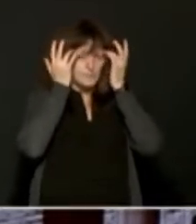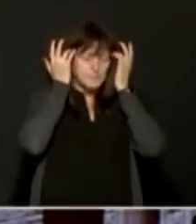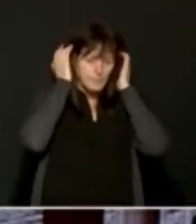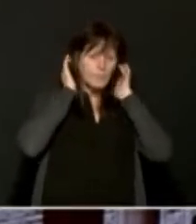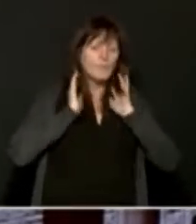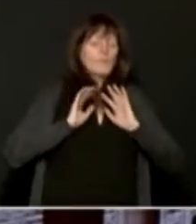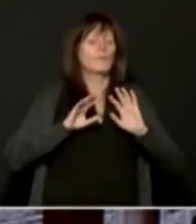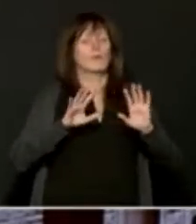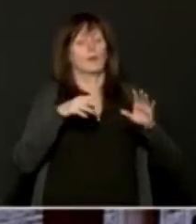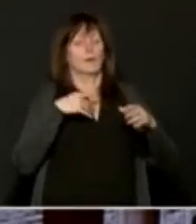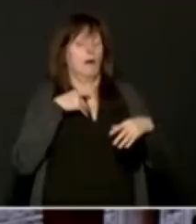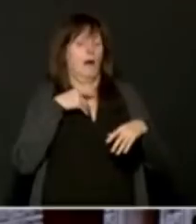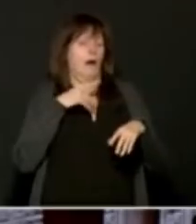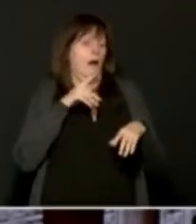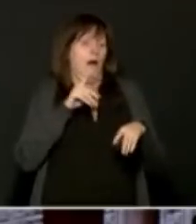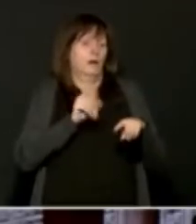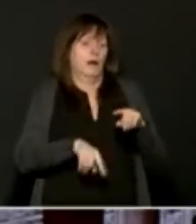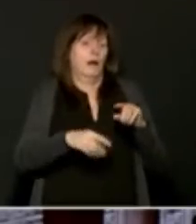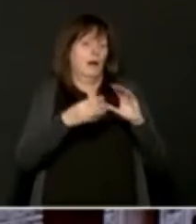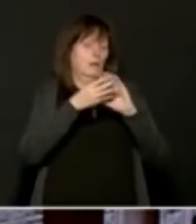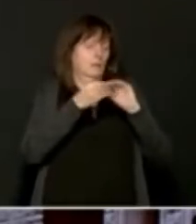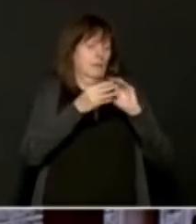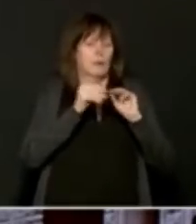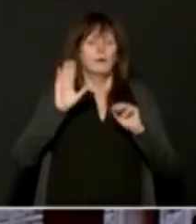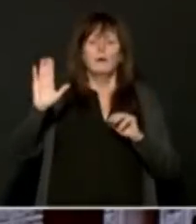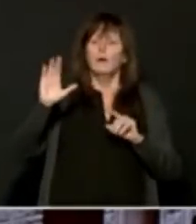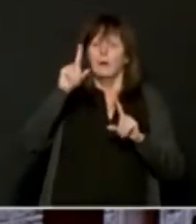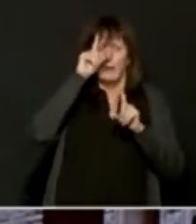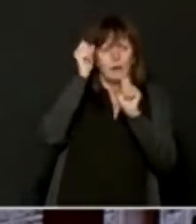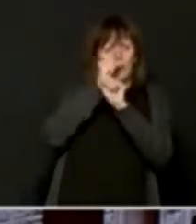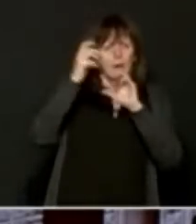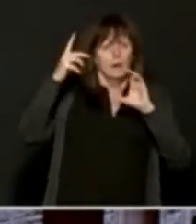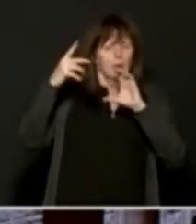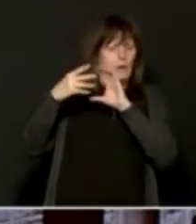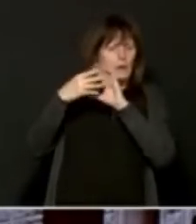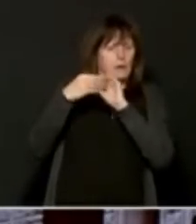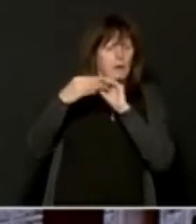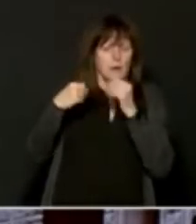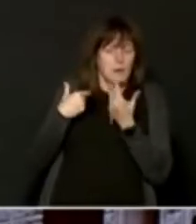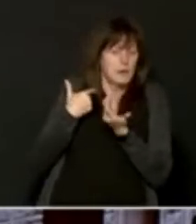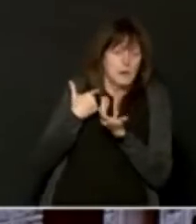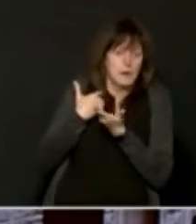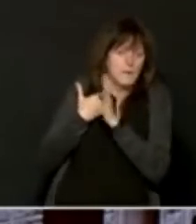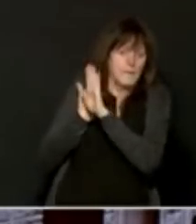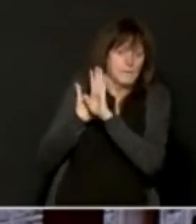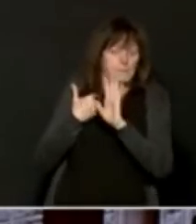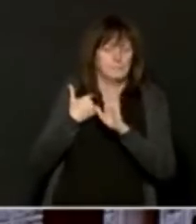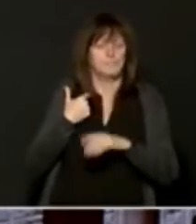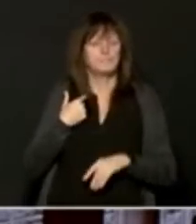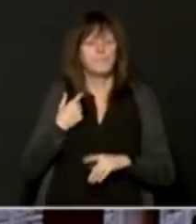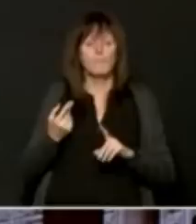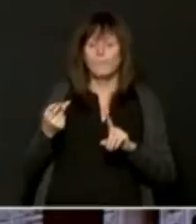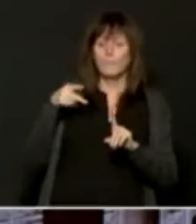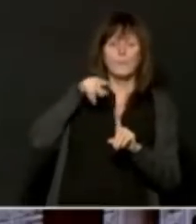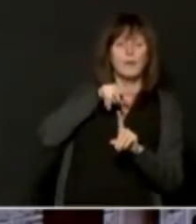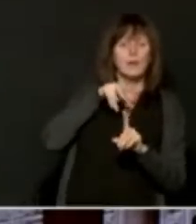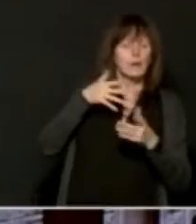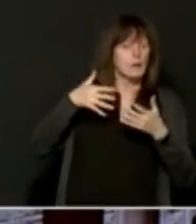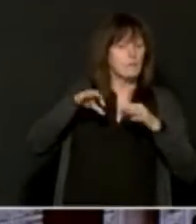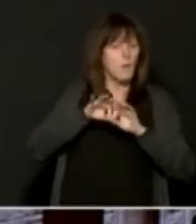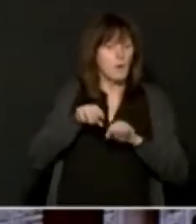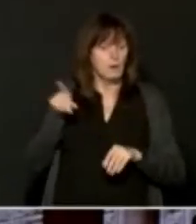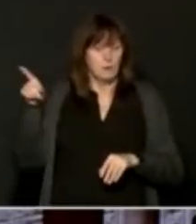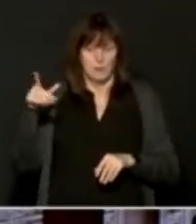the cabinet minister was thinking about. Clearly, he had a perspective that was important to share. What I can say is looking